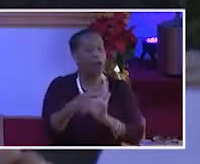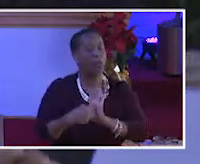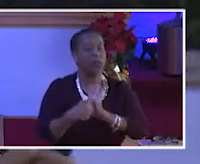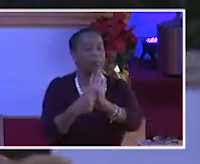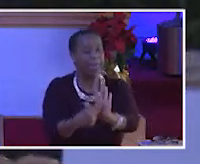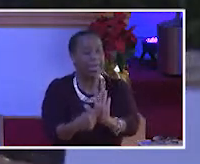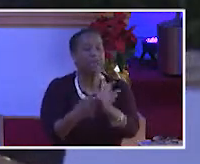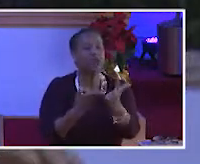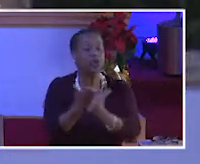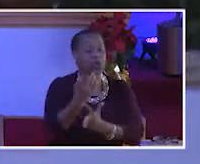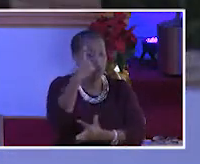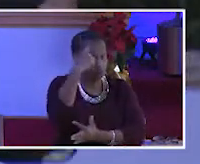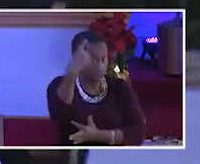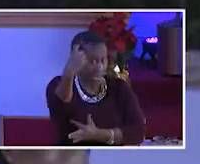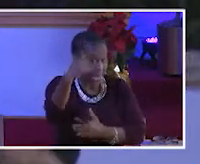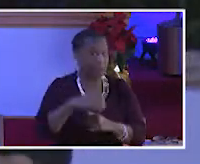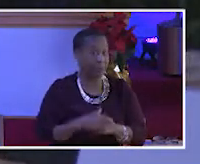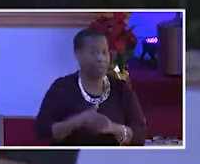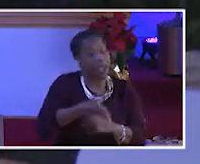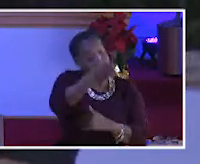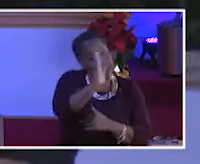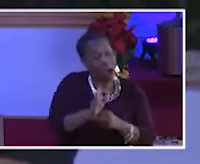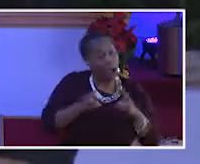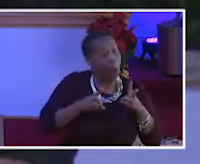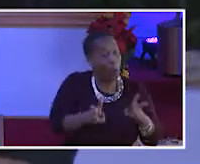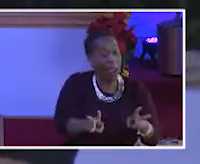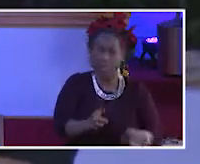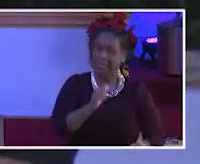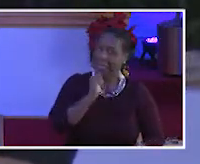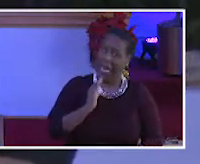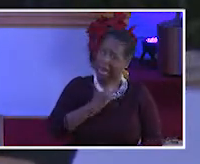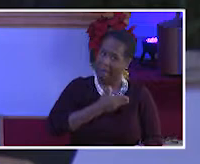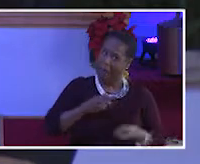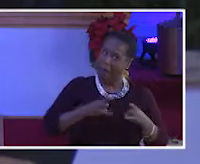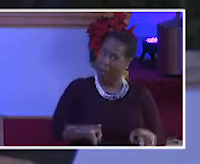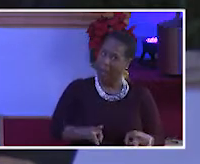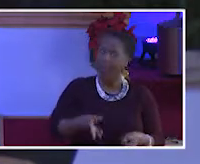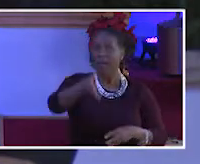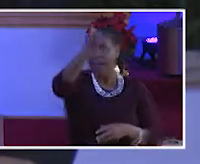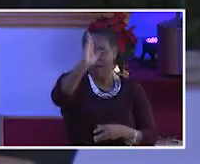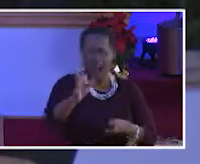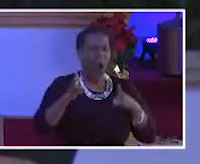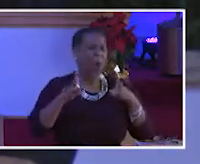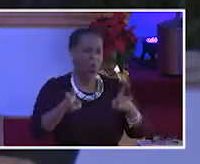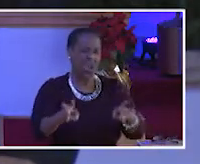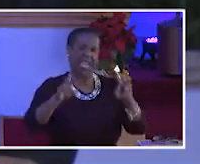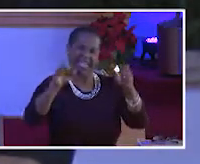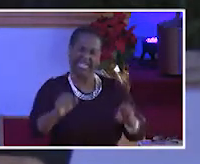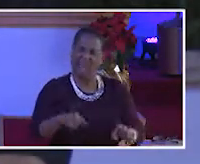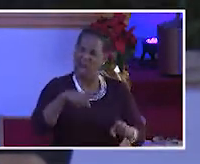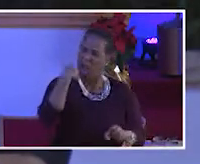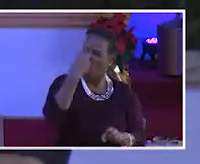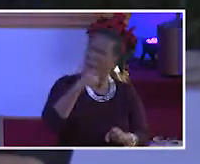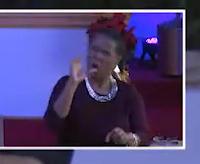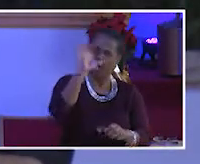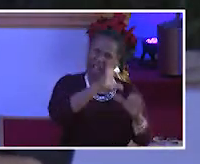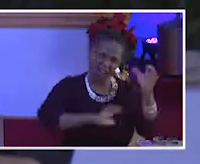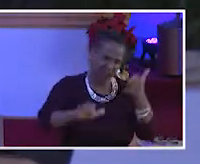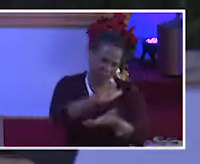in dreams. And since God's ways are not our ways, God's ways can look awfully